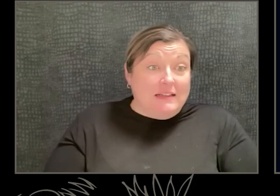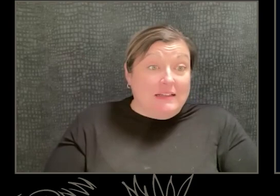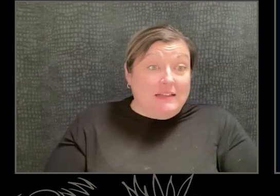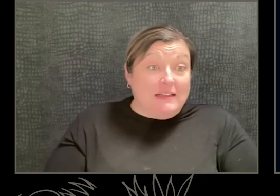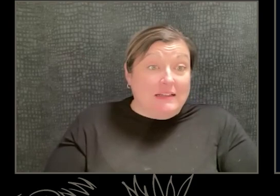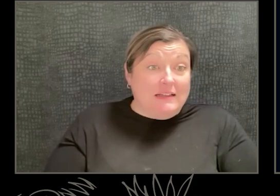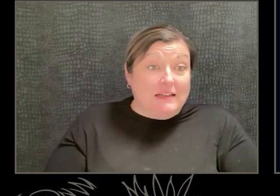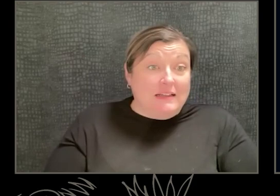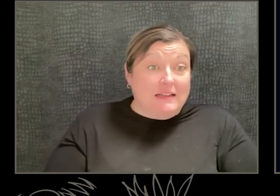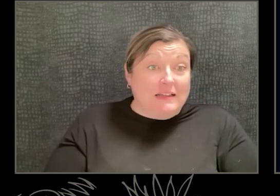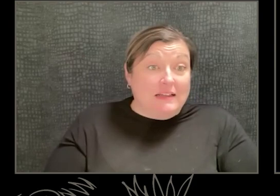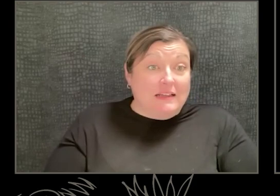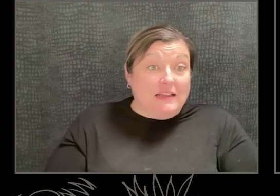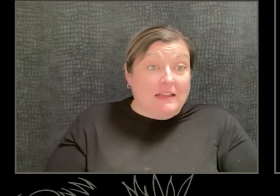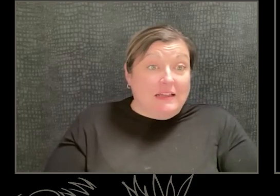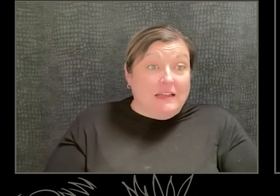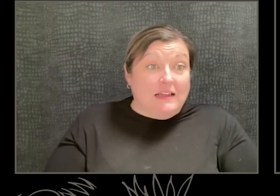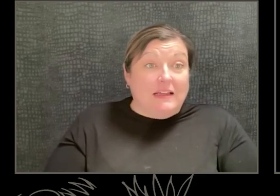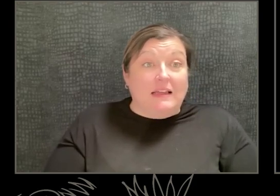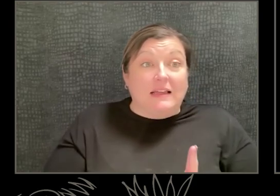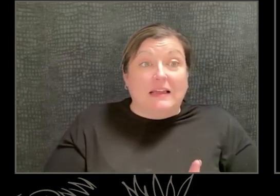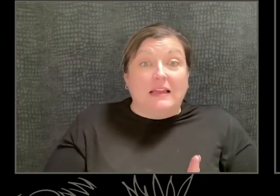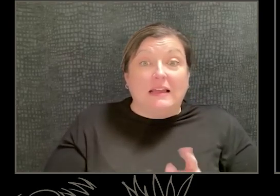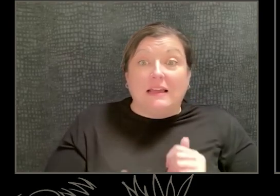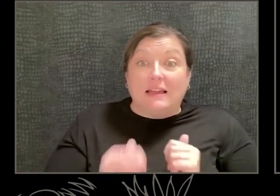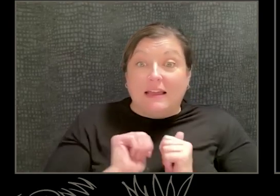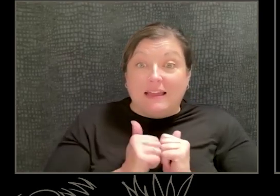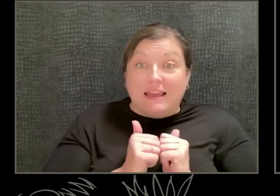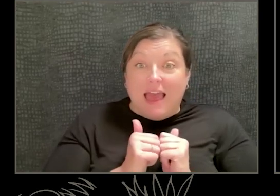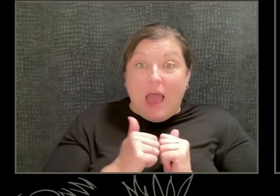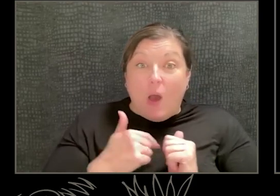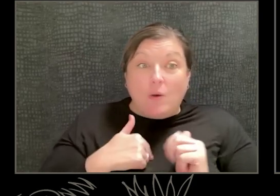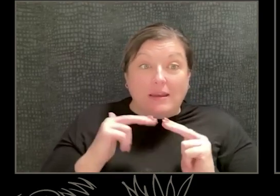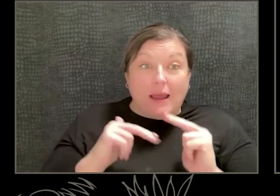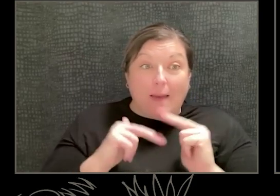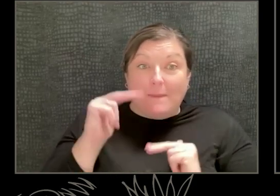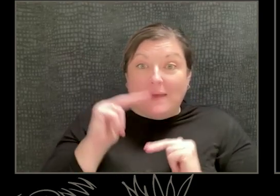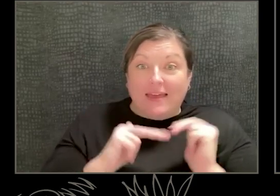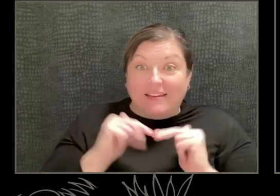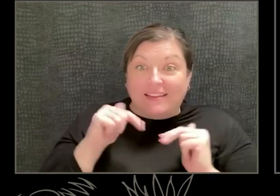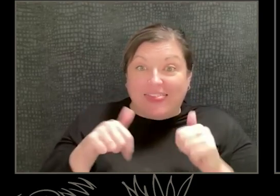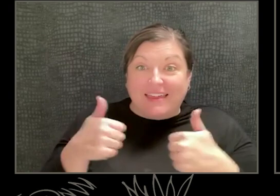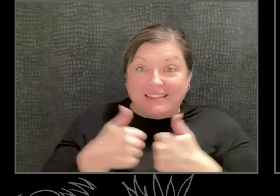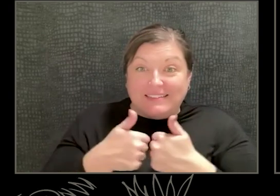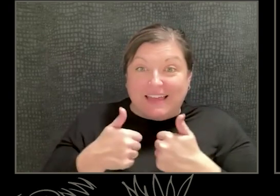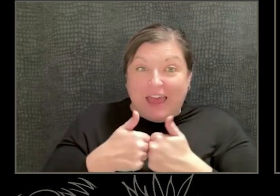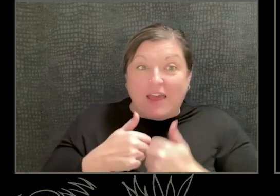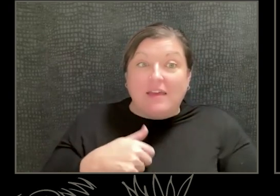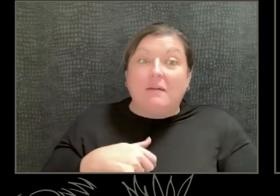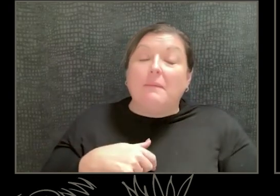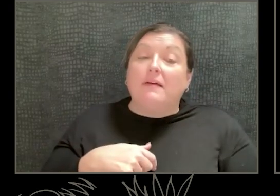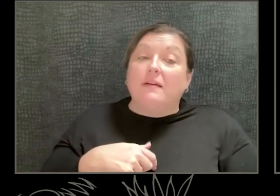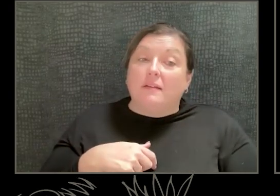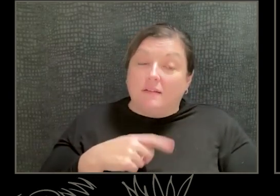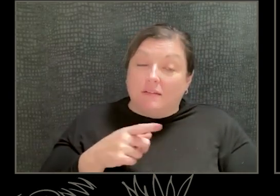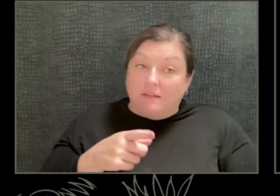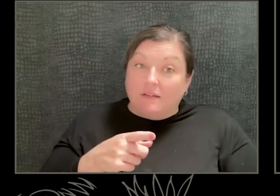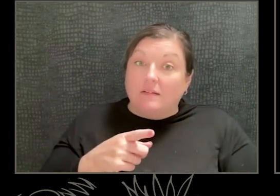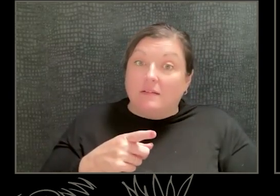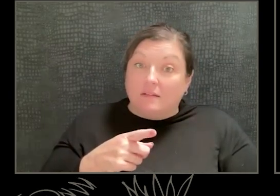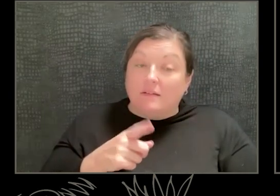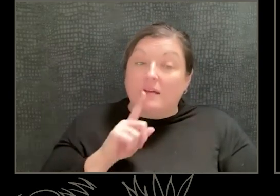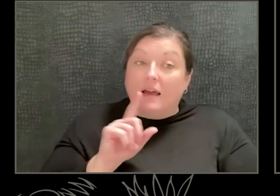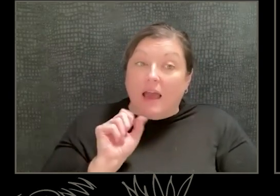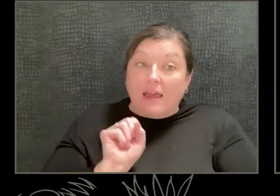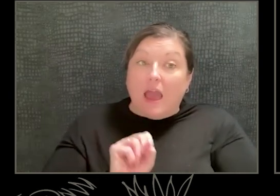So how did I build this game? So I actually went